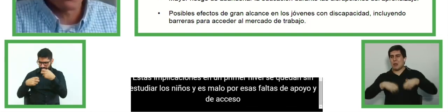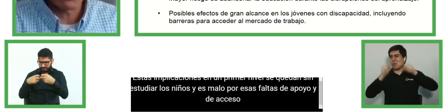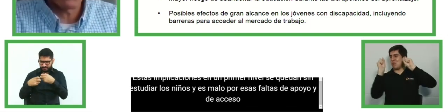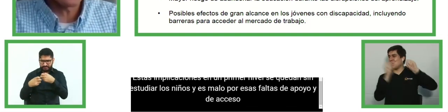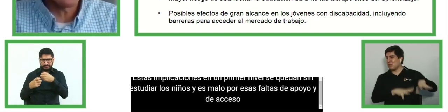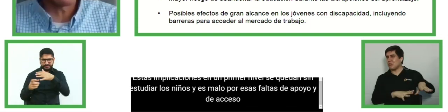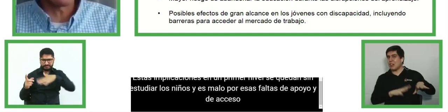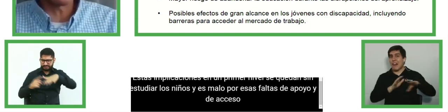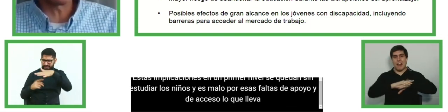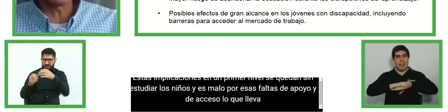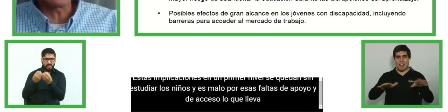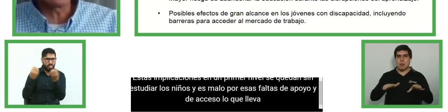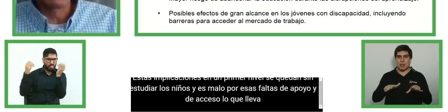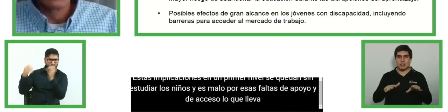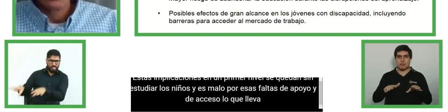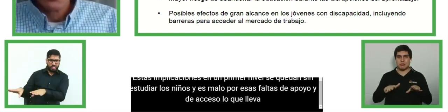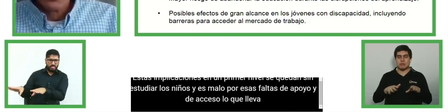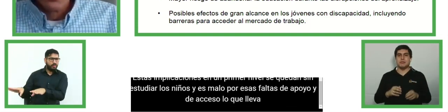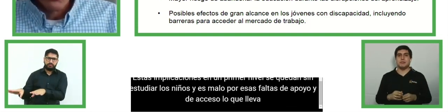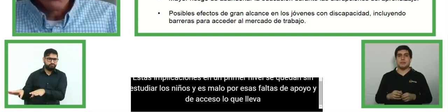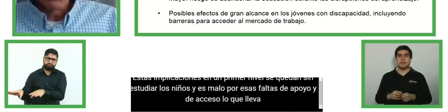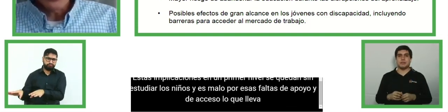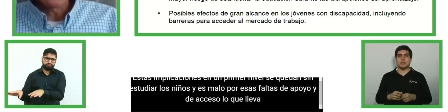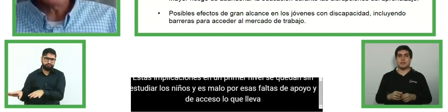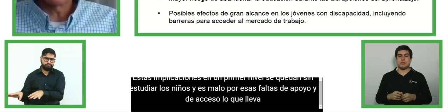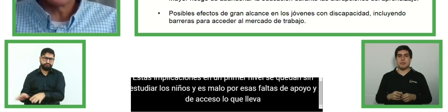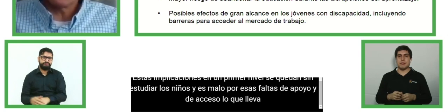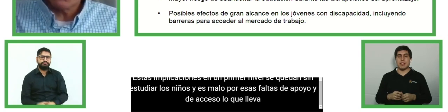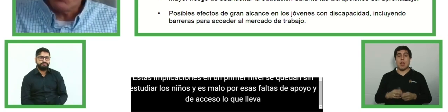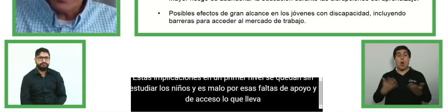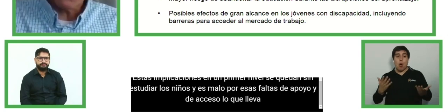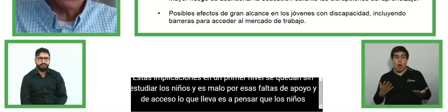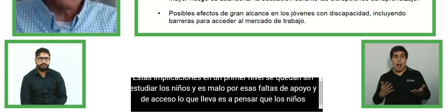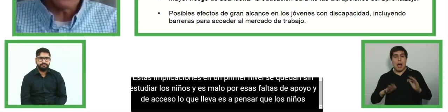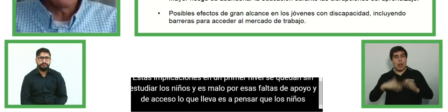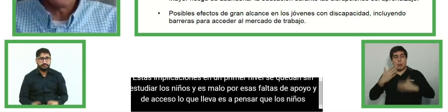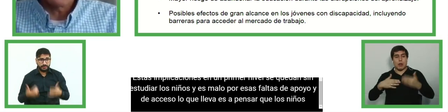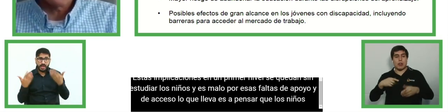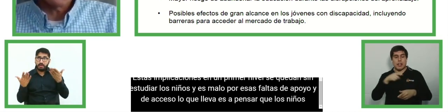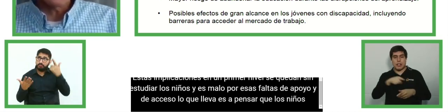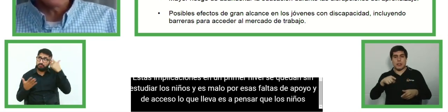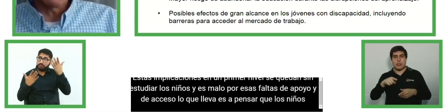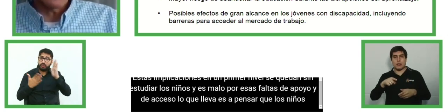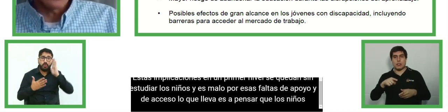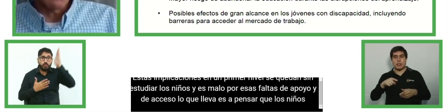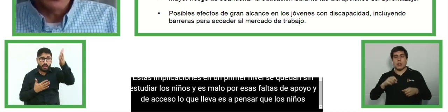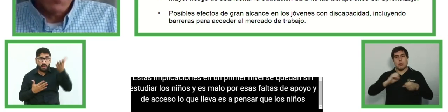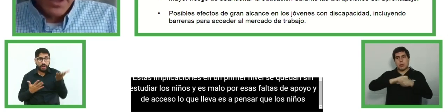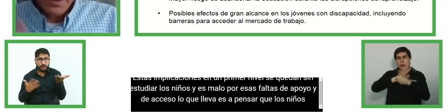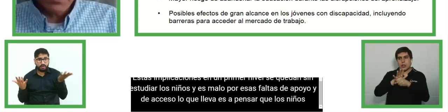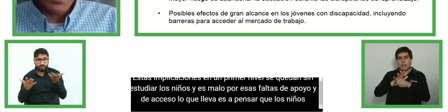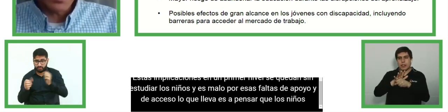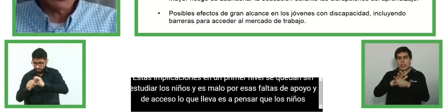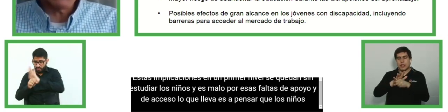drop out the studies, or actually, can they be reintegrated with this pandemic sense?